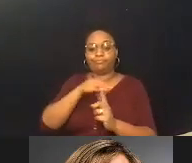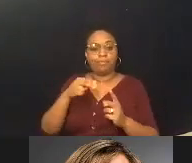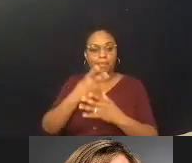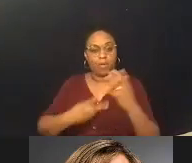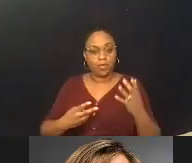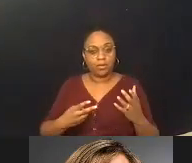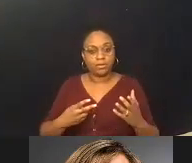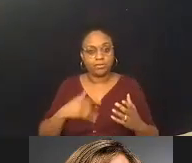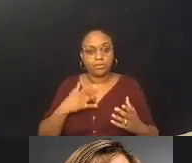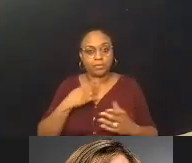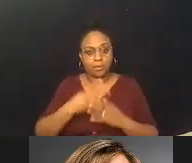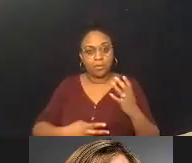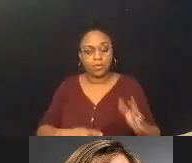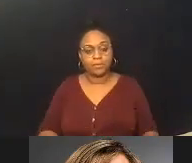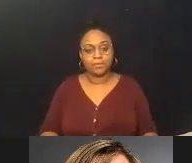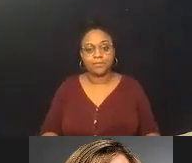Thank you.